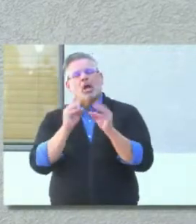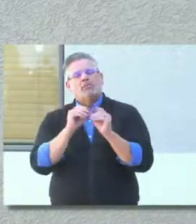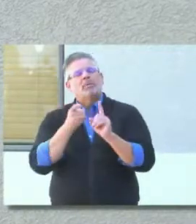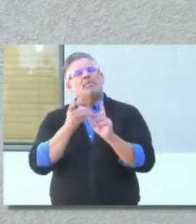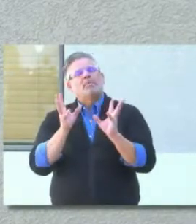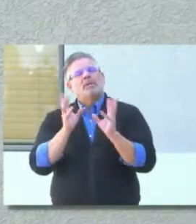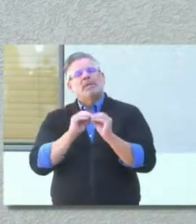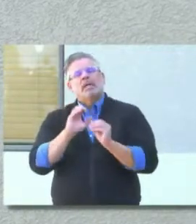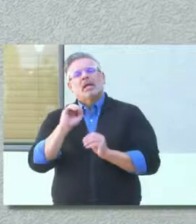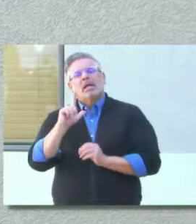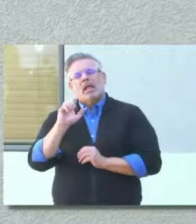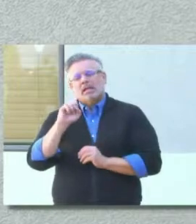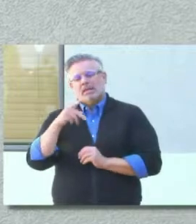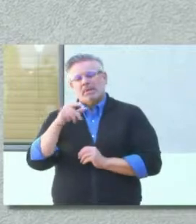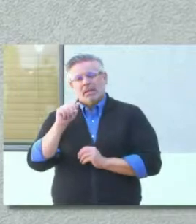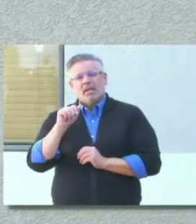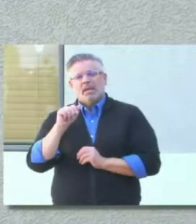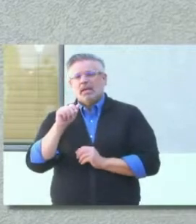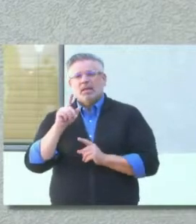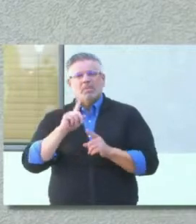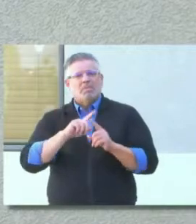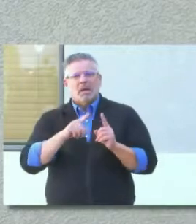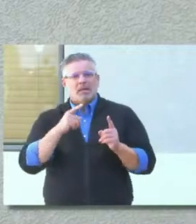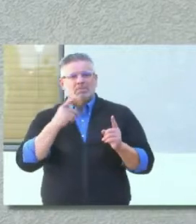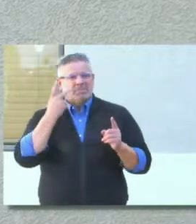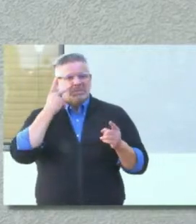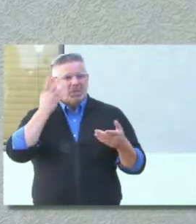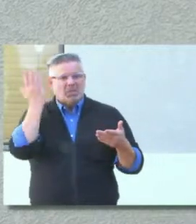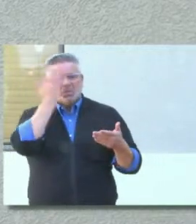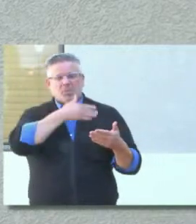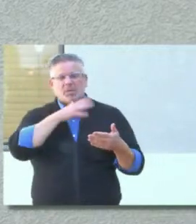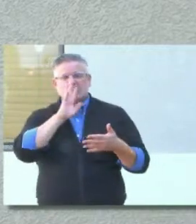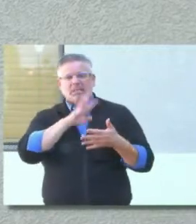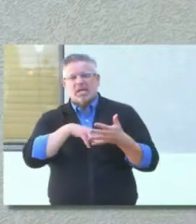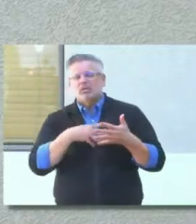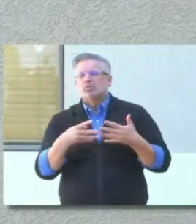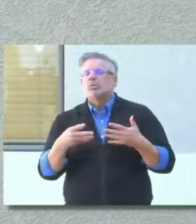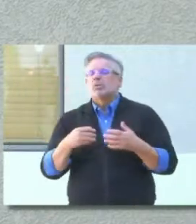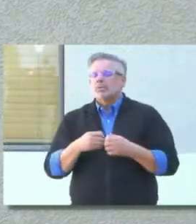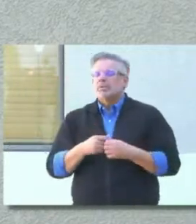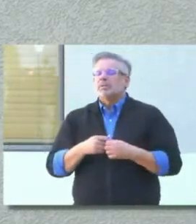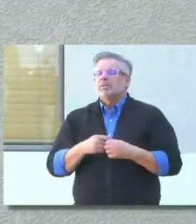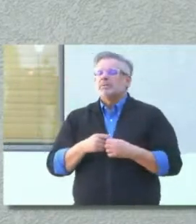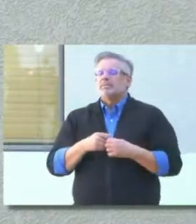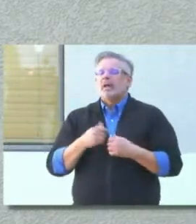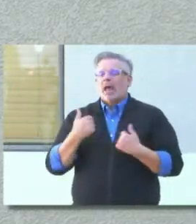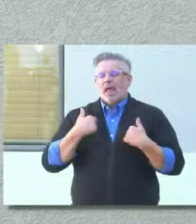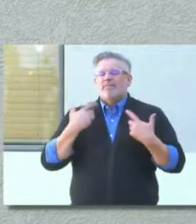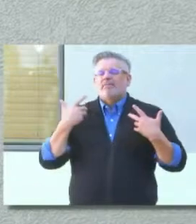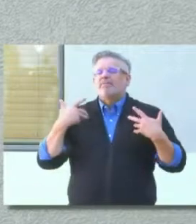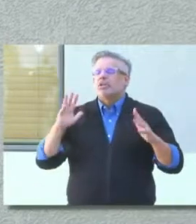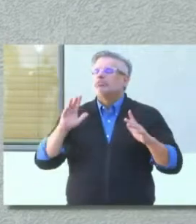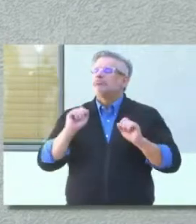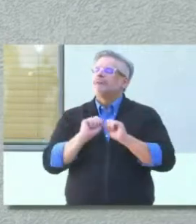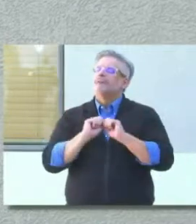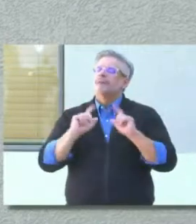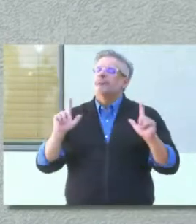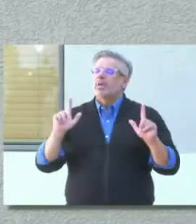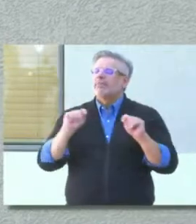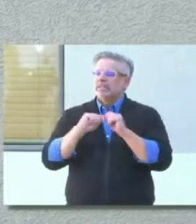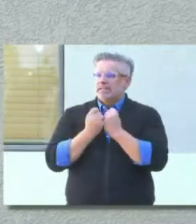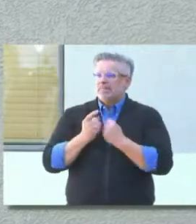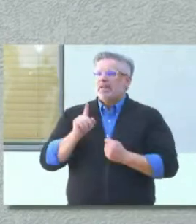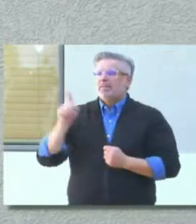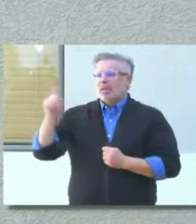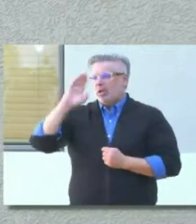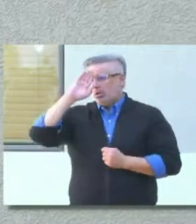Cal EPA has told us that is the case, but we don't see you on the schedule yet. Yeah, I've done a number of videos, and I have a team out there,